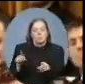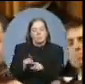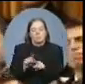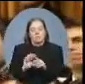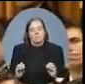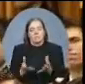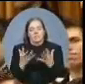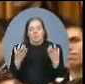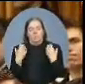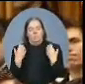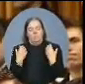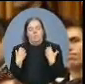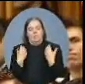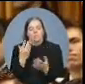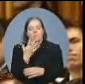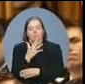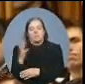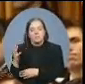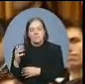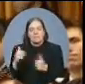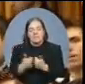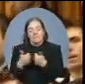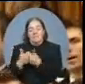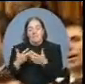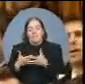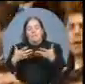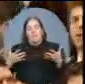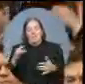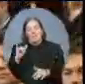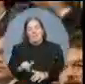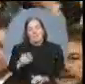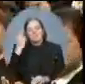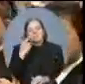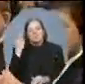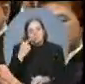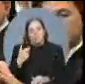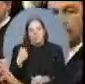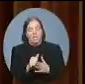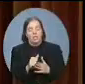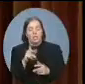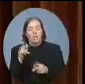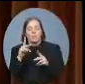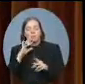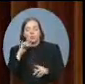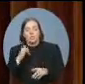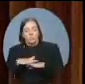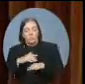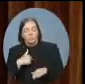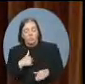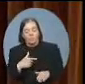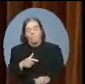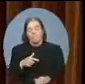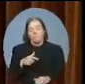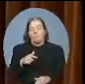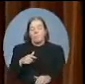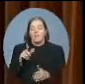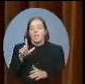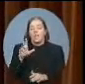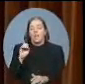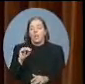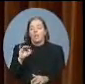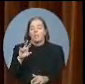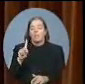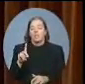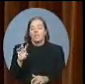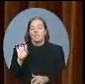Speaker. That's why we have taken such decisive action. The Honourable Member Paul Schley wrote concerning the economies of the G8, government.